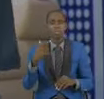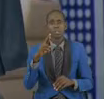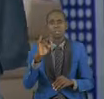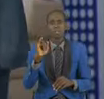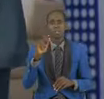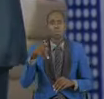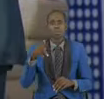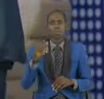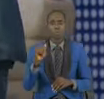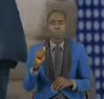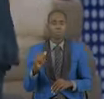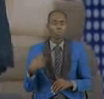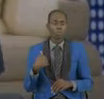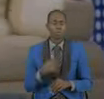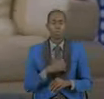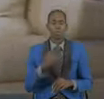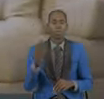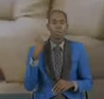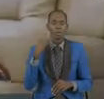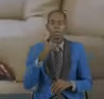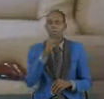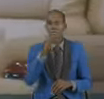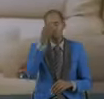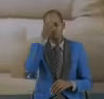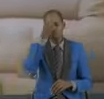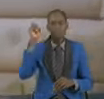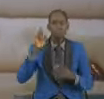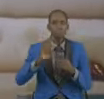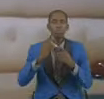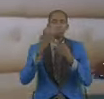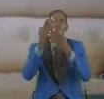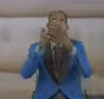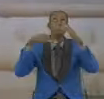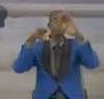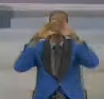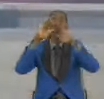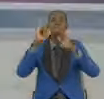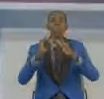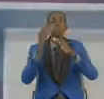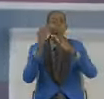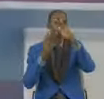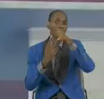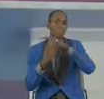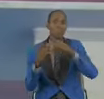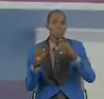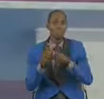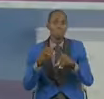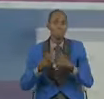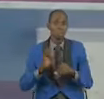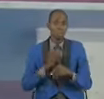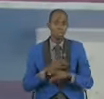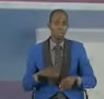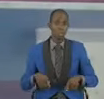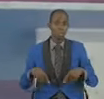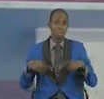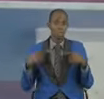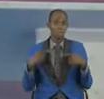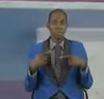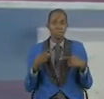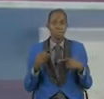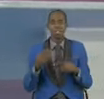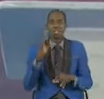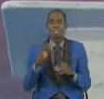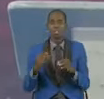the heavenly vision. And in our lives, if we had any vision at all, if